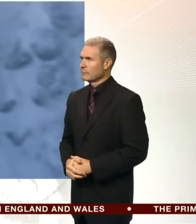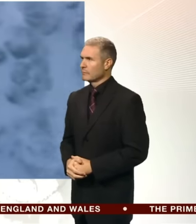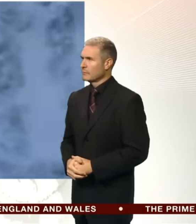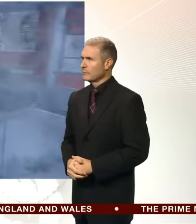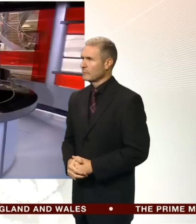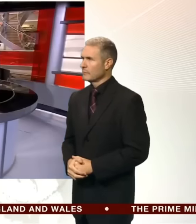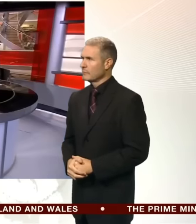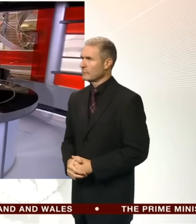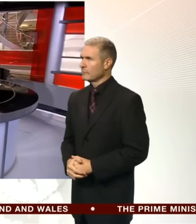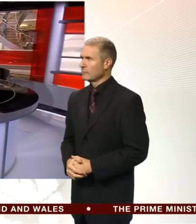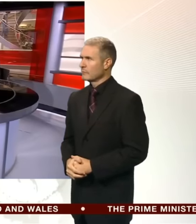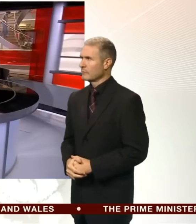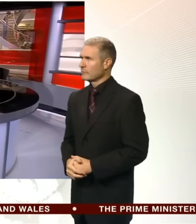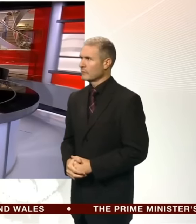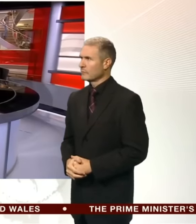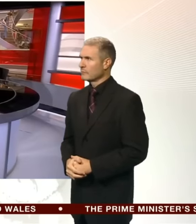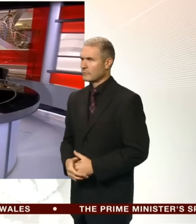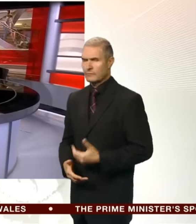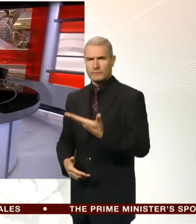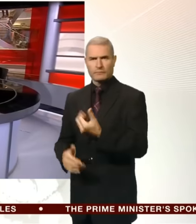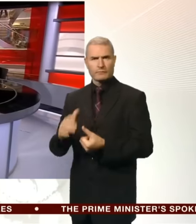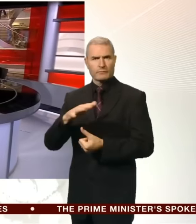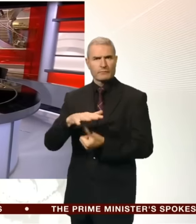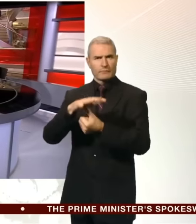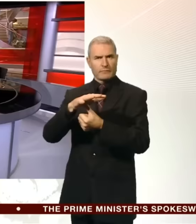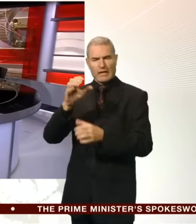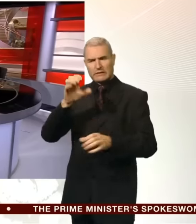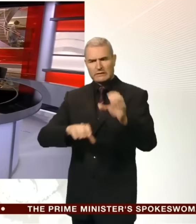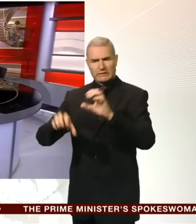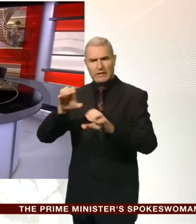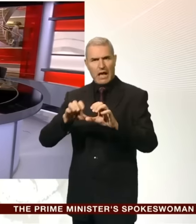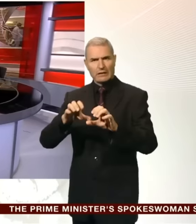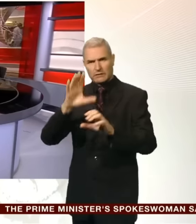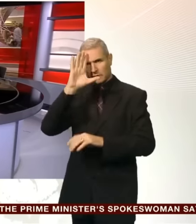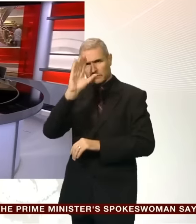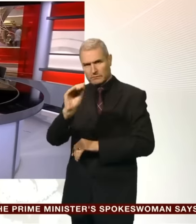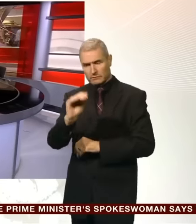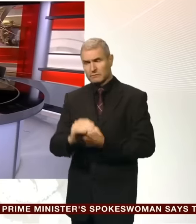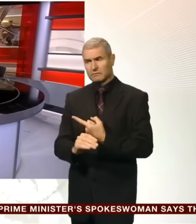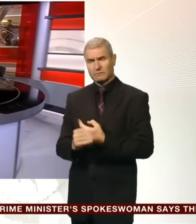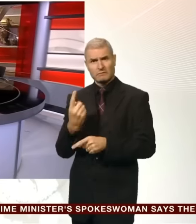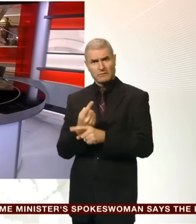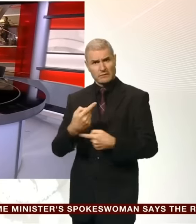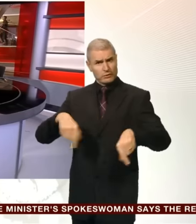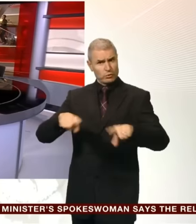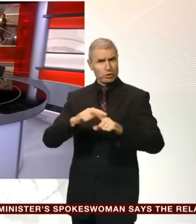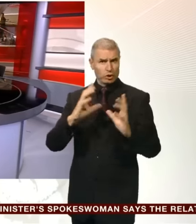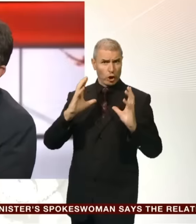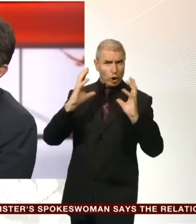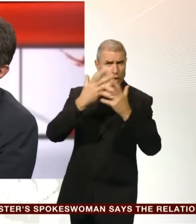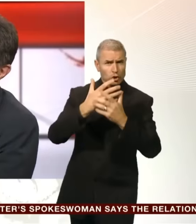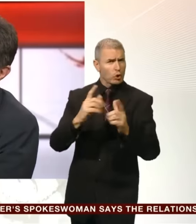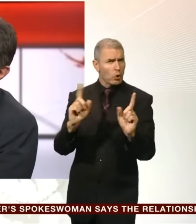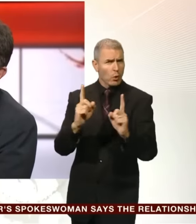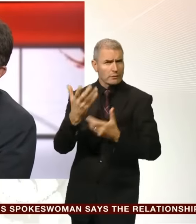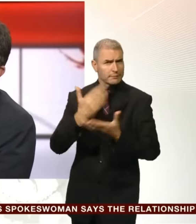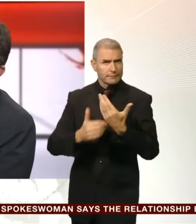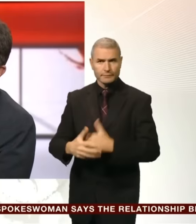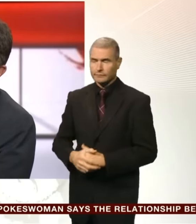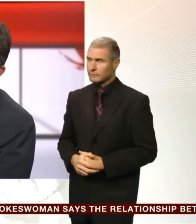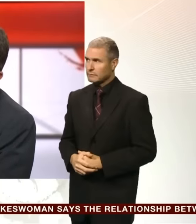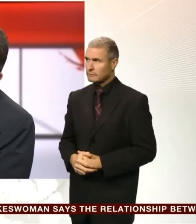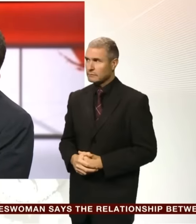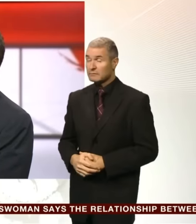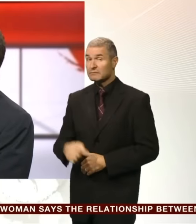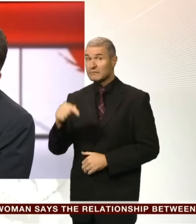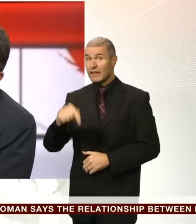News. Well, our science editor, David Shukman, is here with me now. So how concerned should we be? Well, it's the third year in